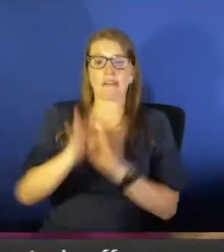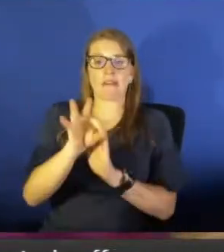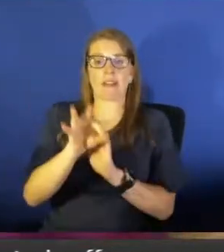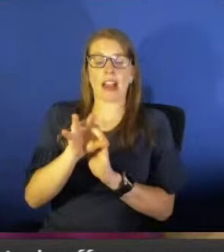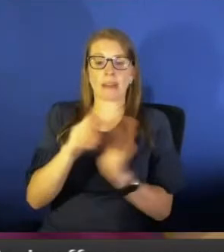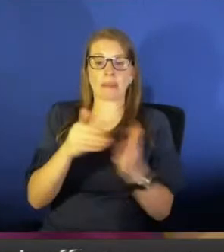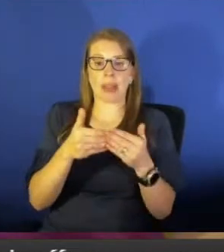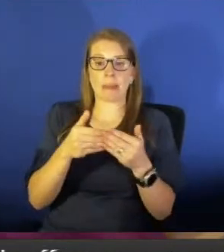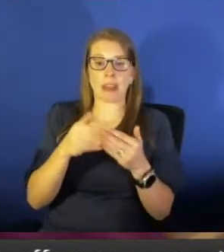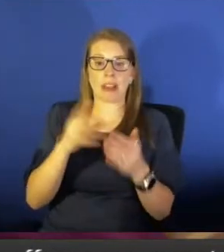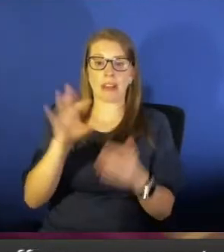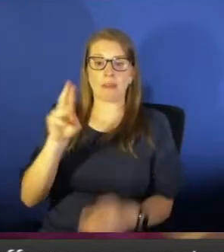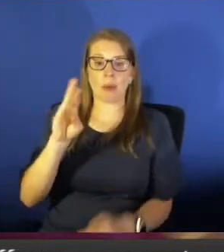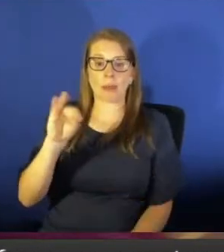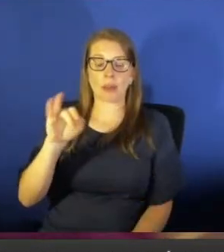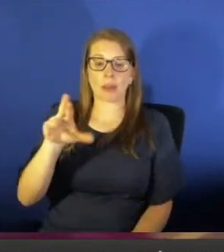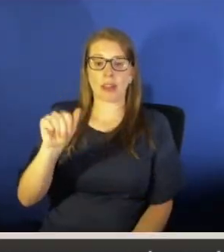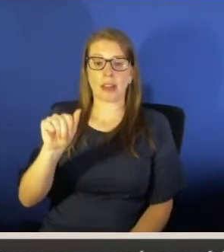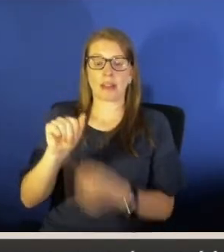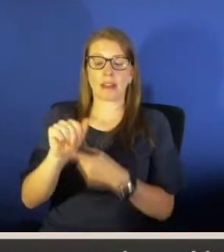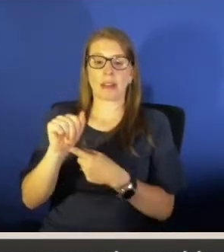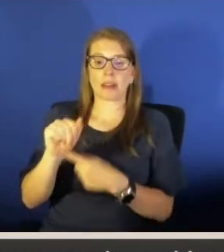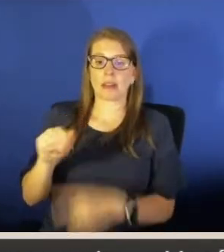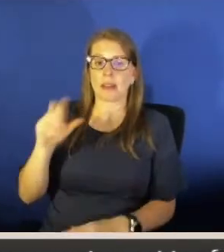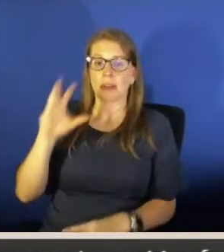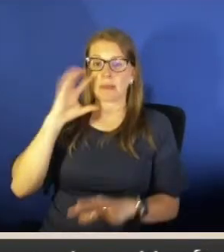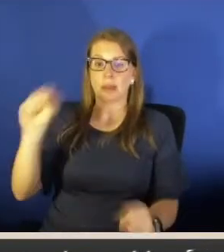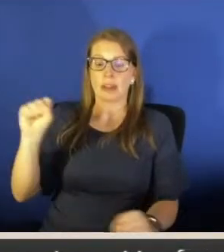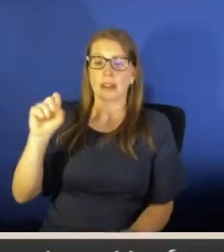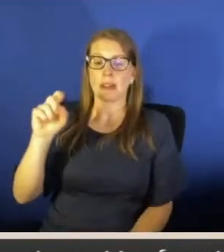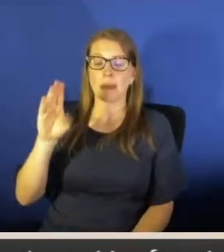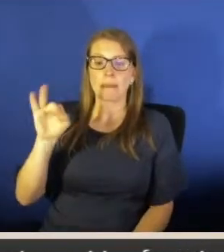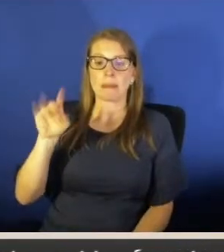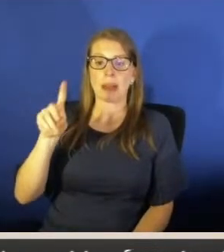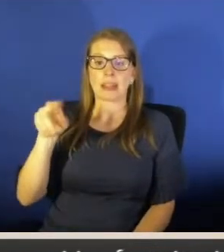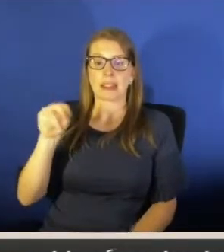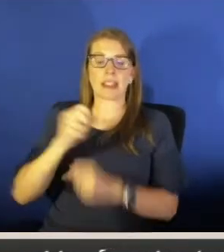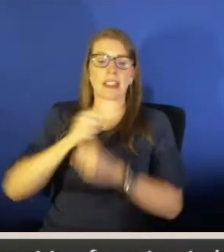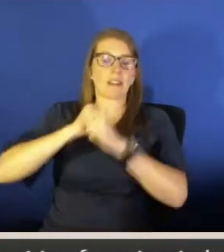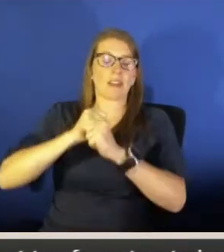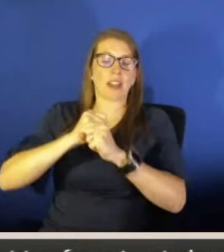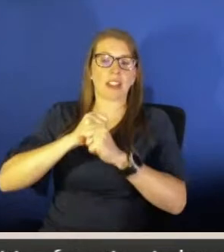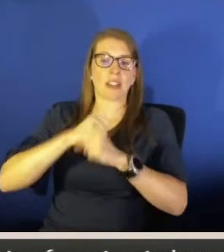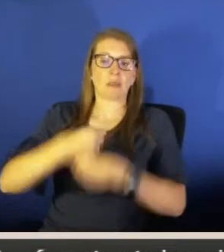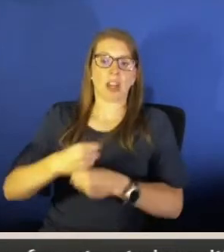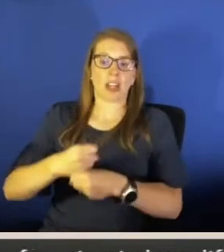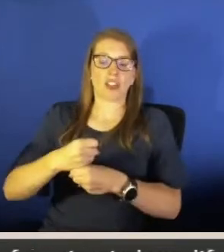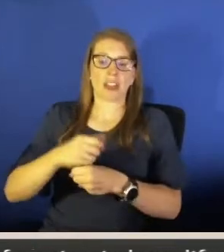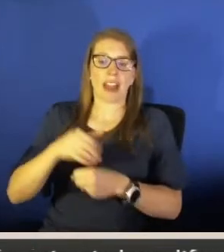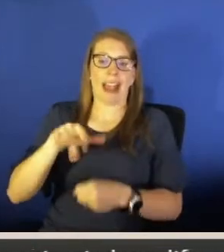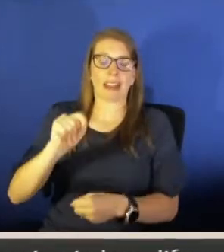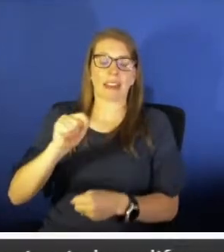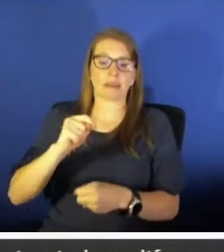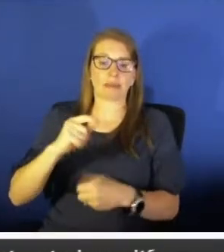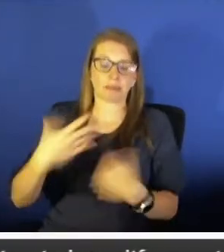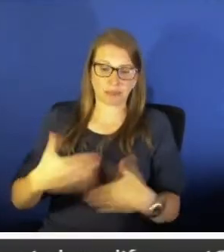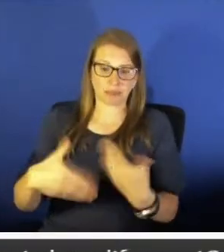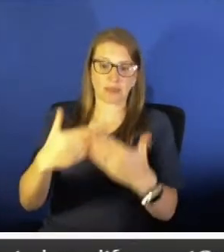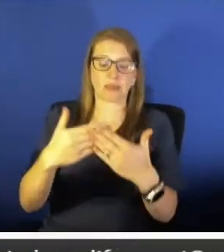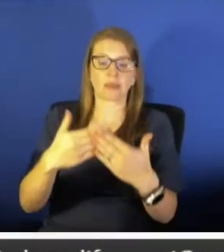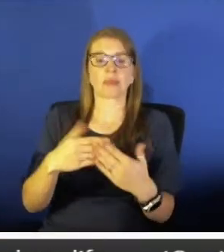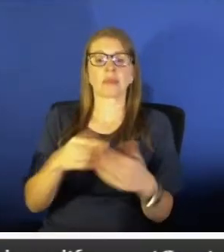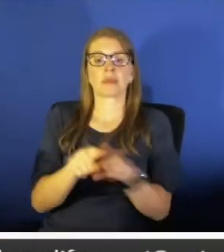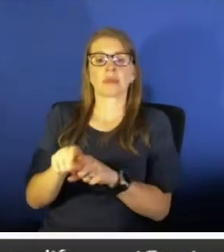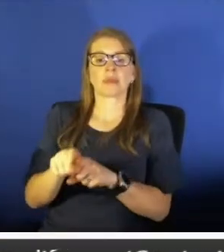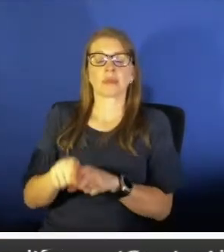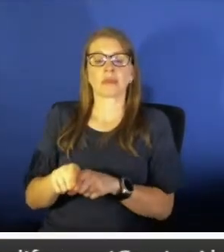is some good news. President Biden has invoked the Defense Production Act to speed production of formula. The president is also allowing the Defense Department to